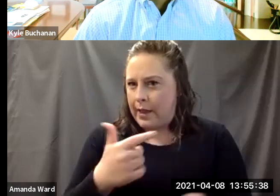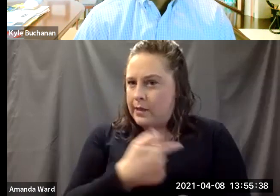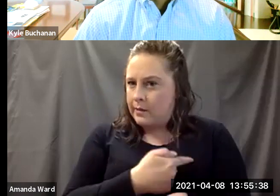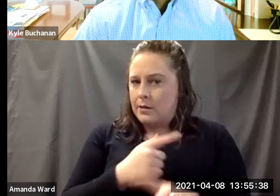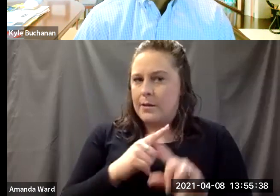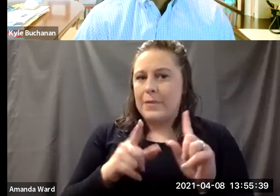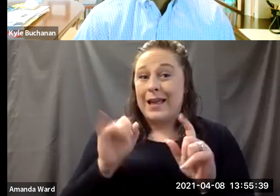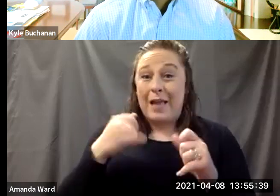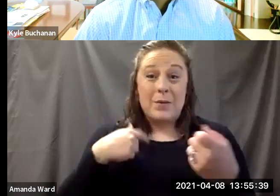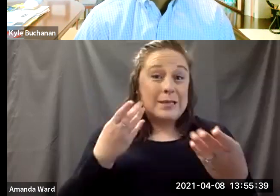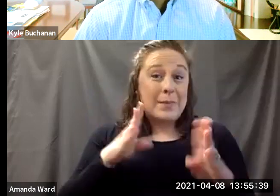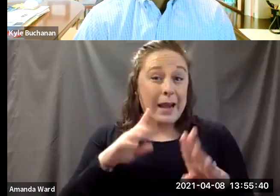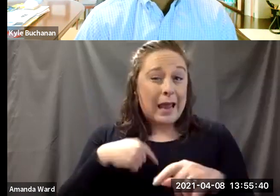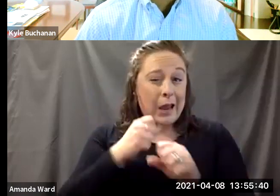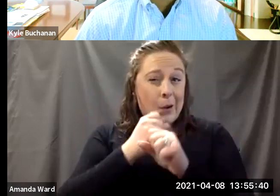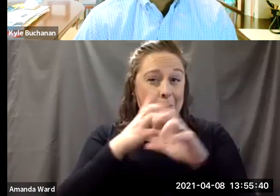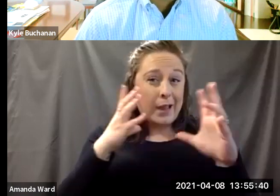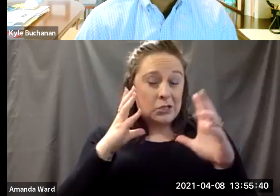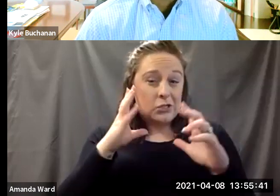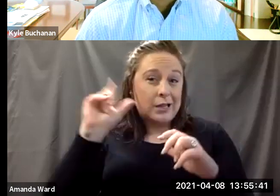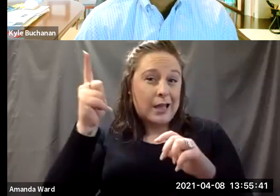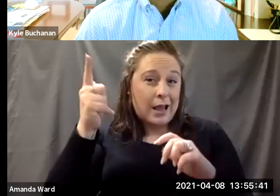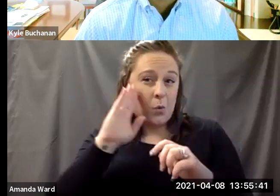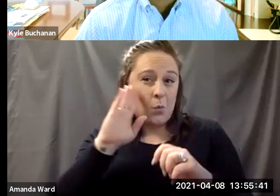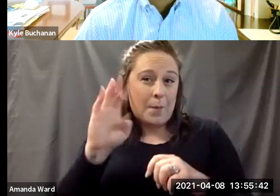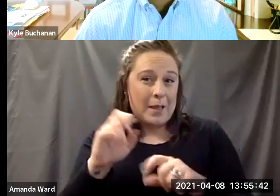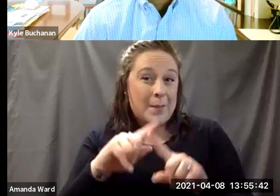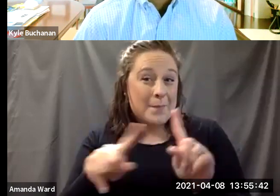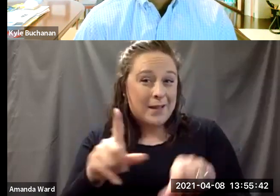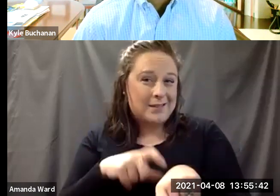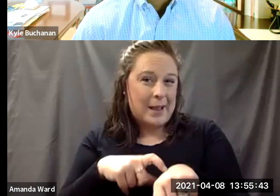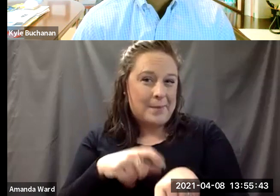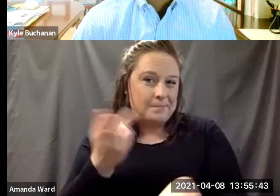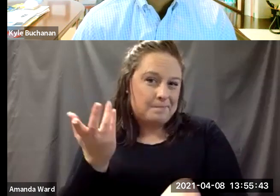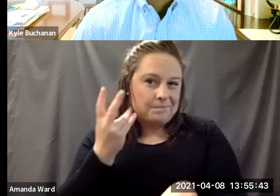betting, I would imagine that it will be, but only time will tell.